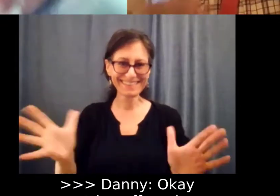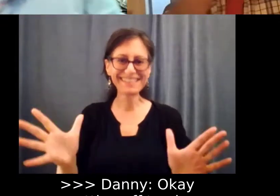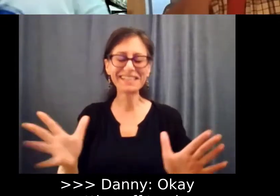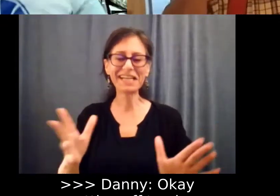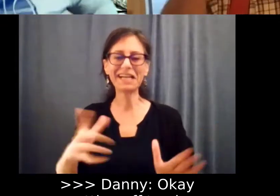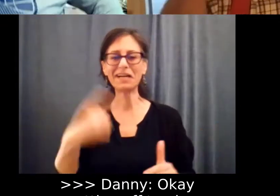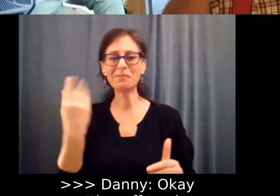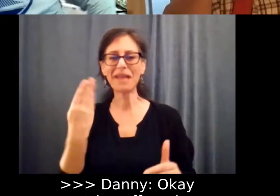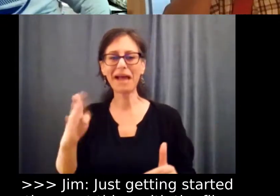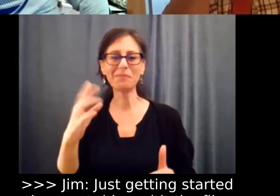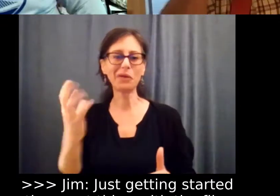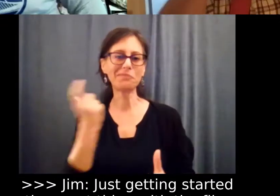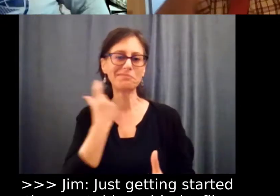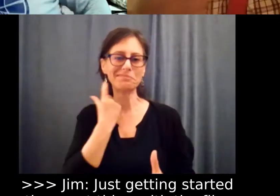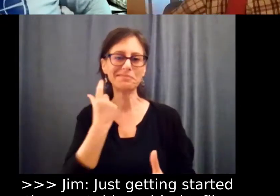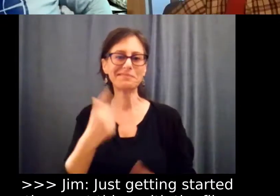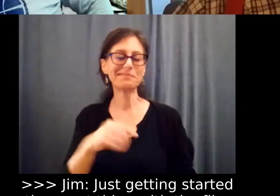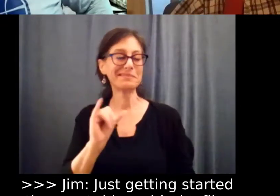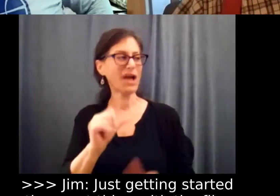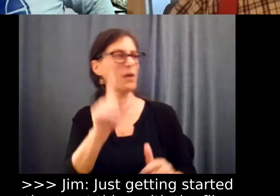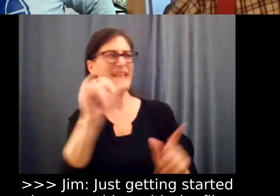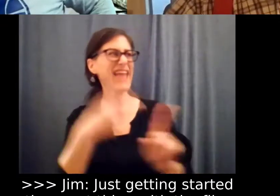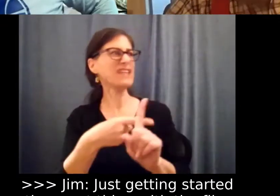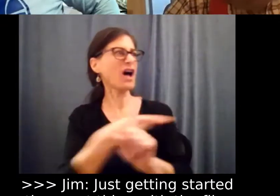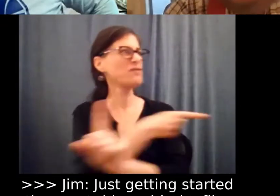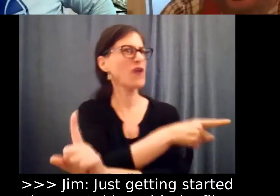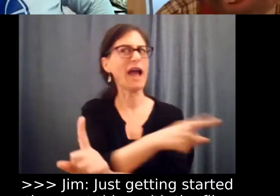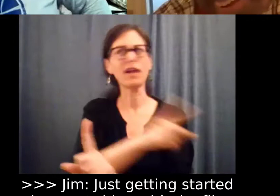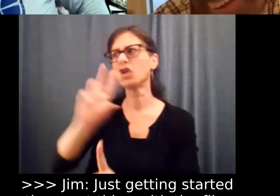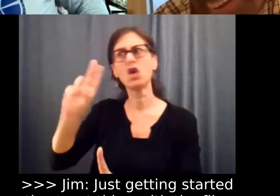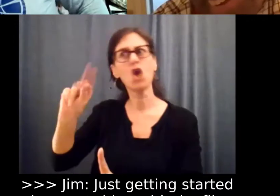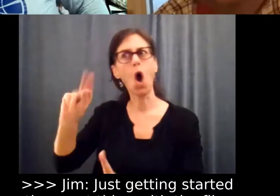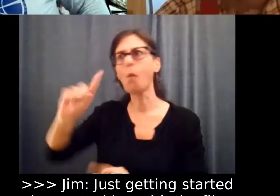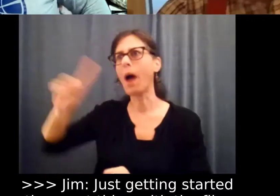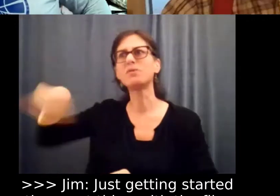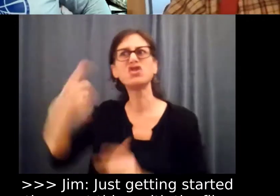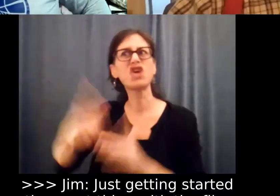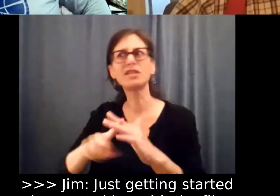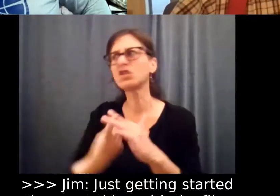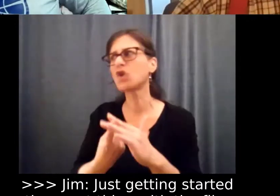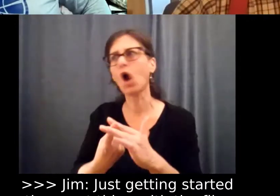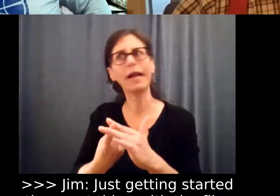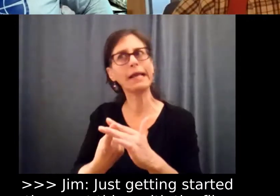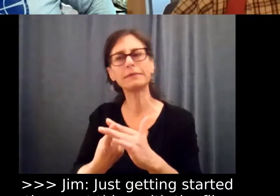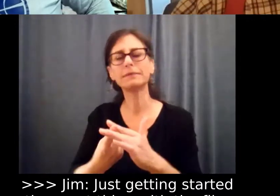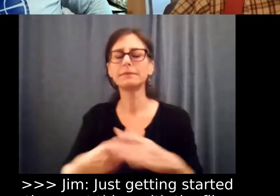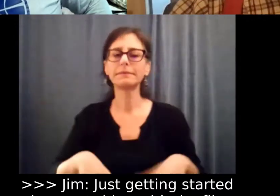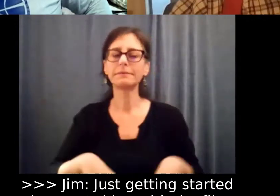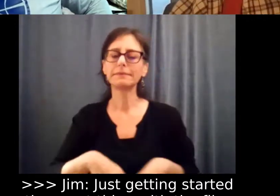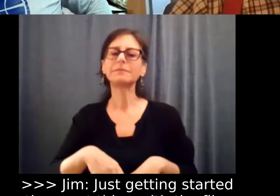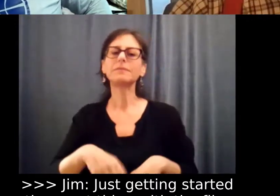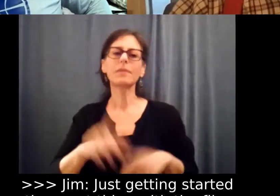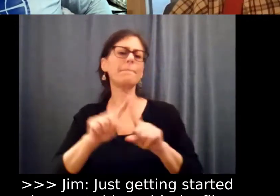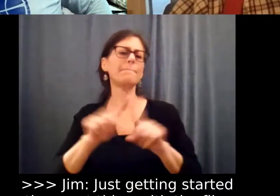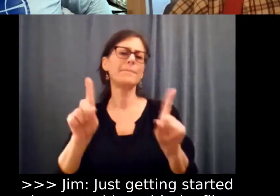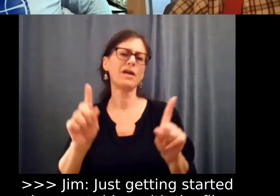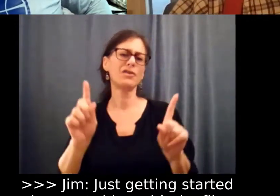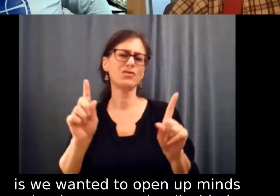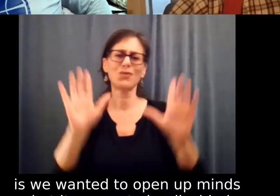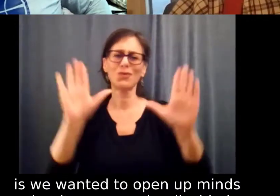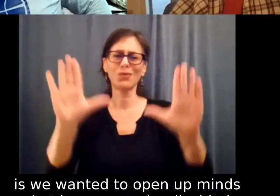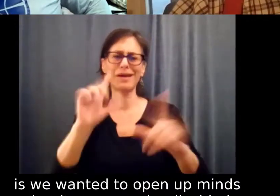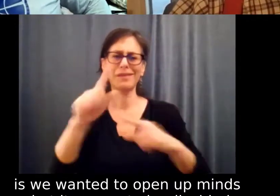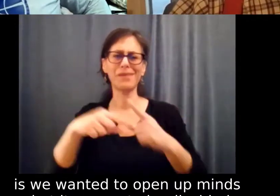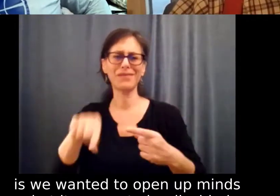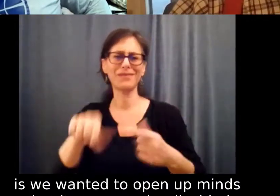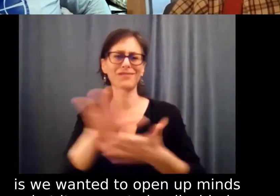All right, we're getting off track. No, we're not. We're just getting started. So, but the great thing about the film, I think, for everybody